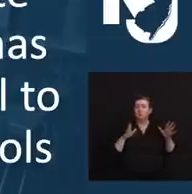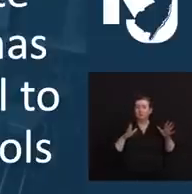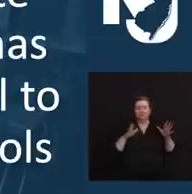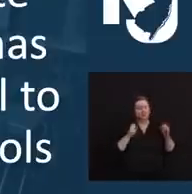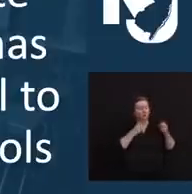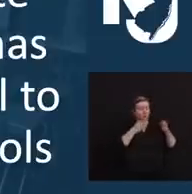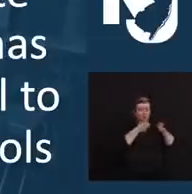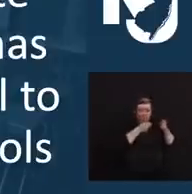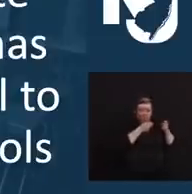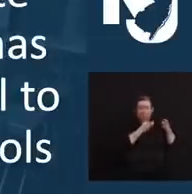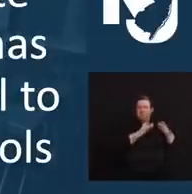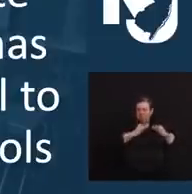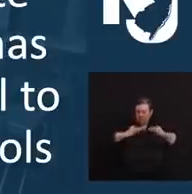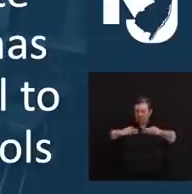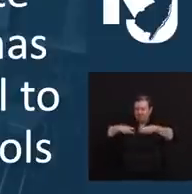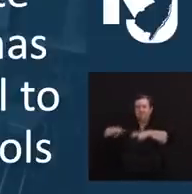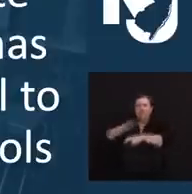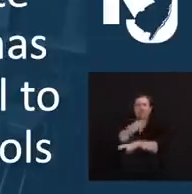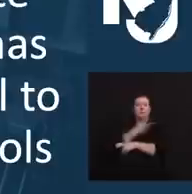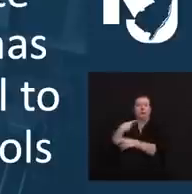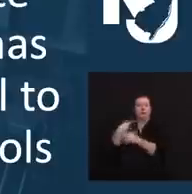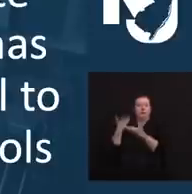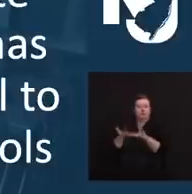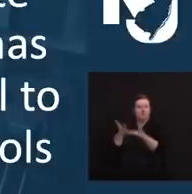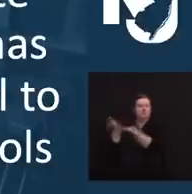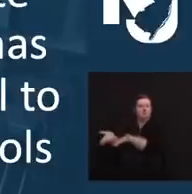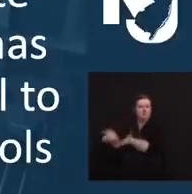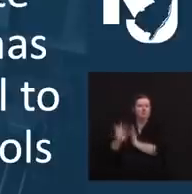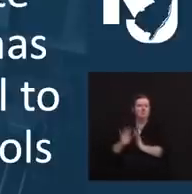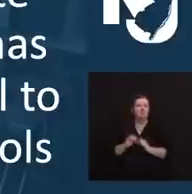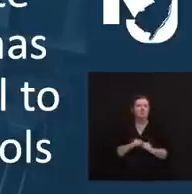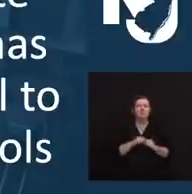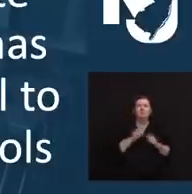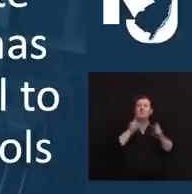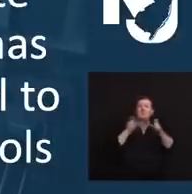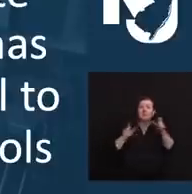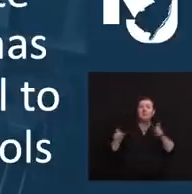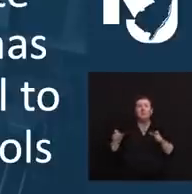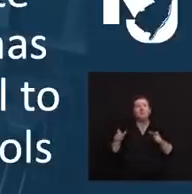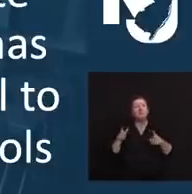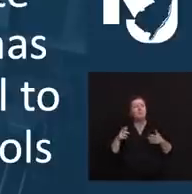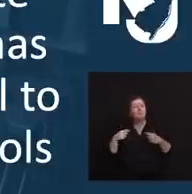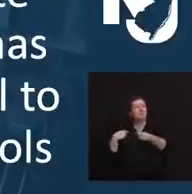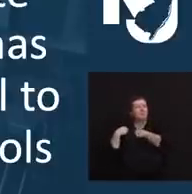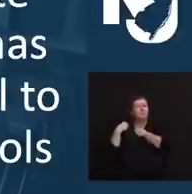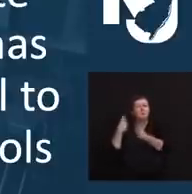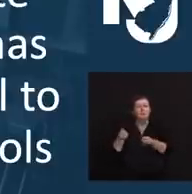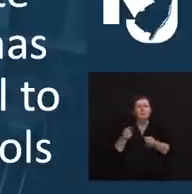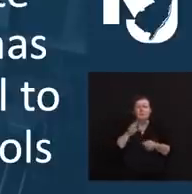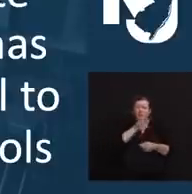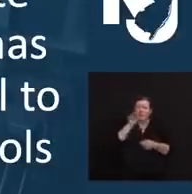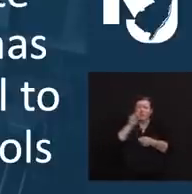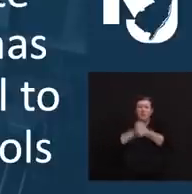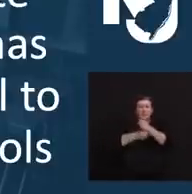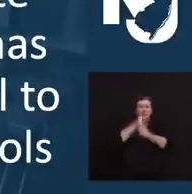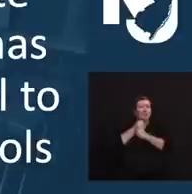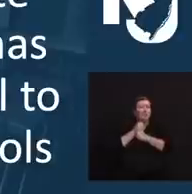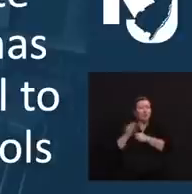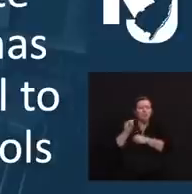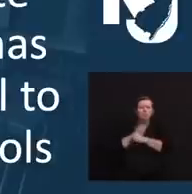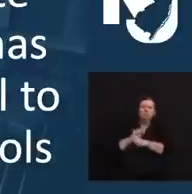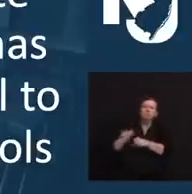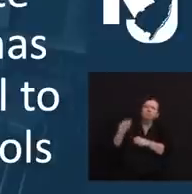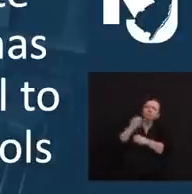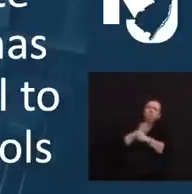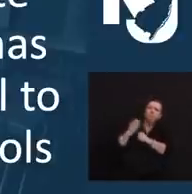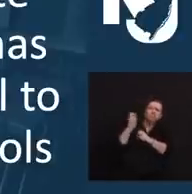control. There are a lot of people who have, over the past 30 years, worked hard to prepare for